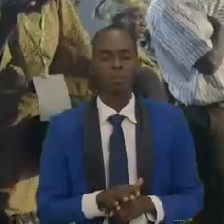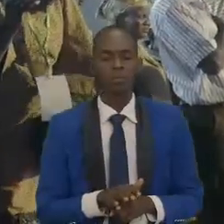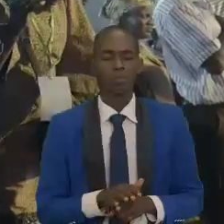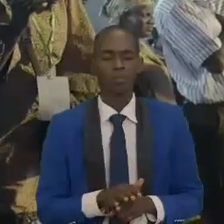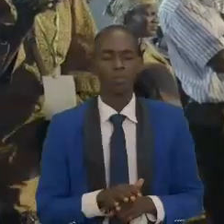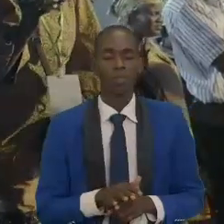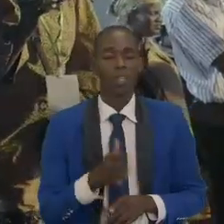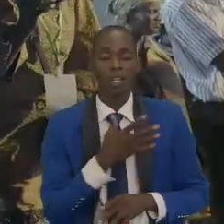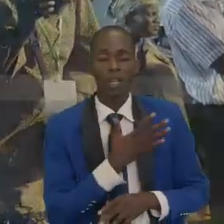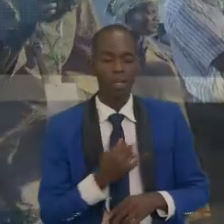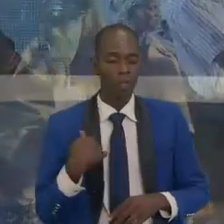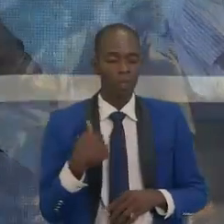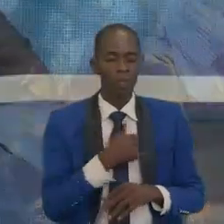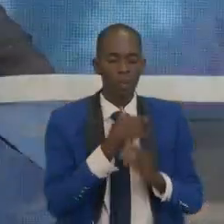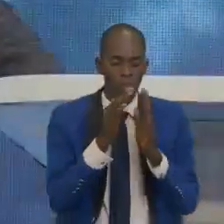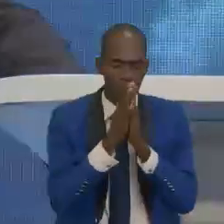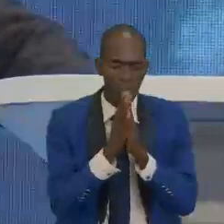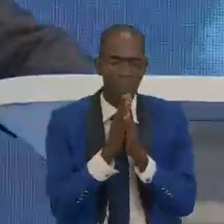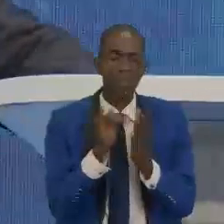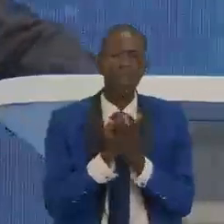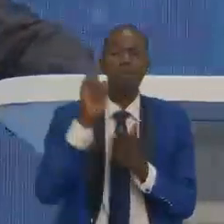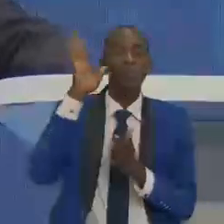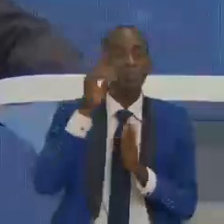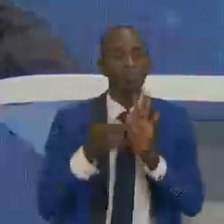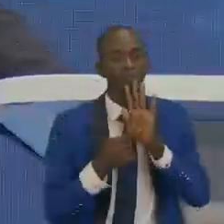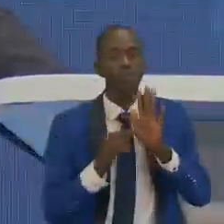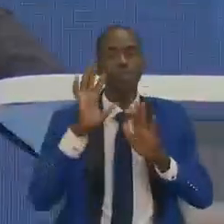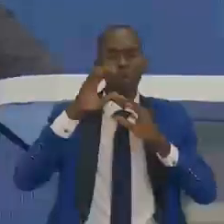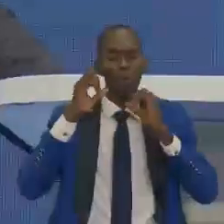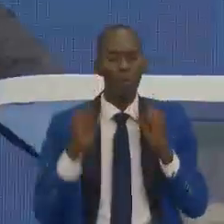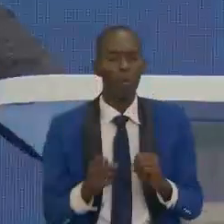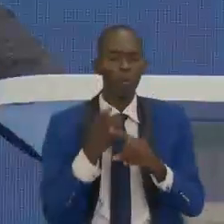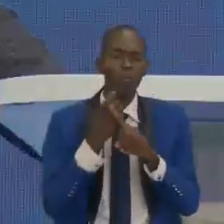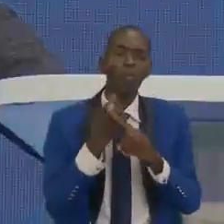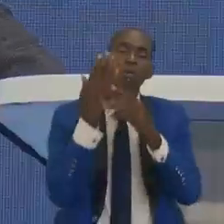And we pray you manifest your power from heaven